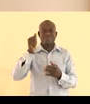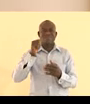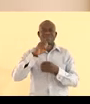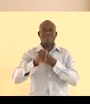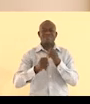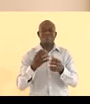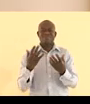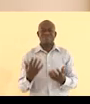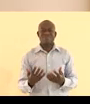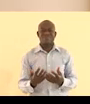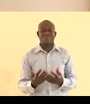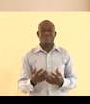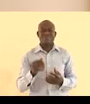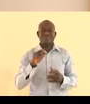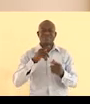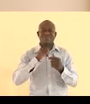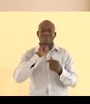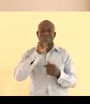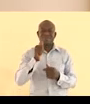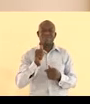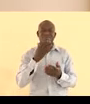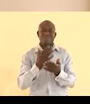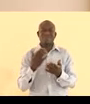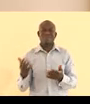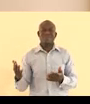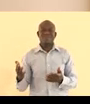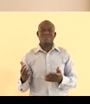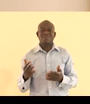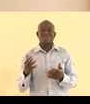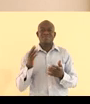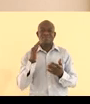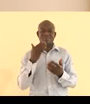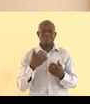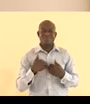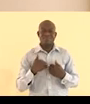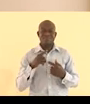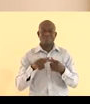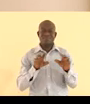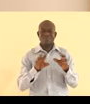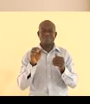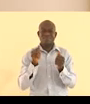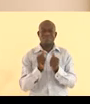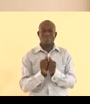principle of not sorting, not involving anything that has to do with